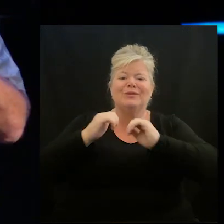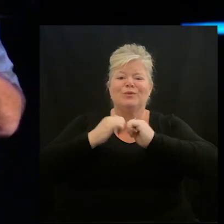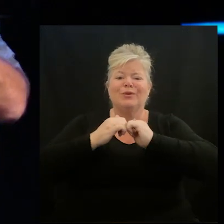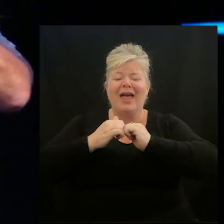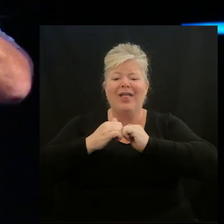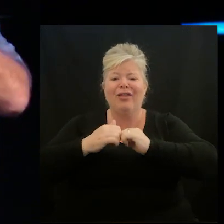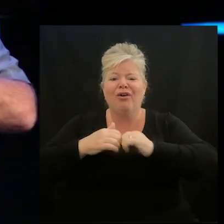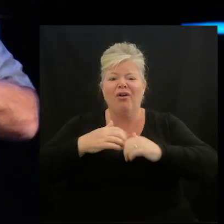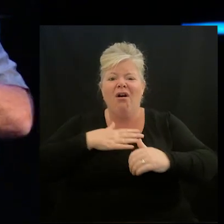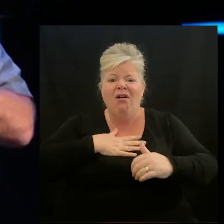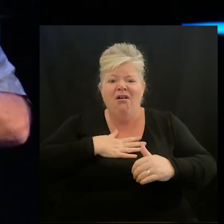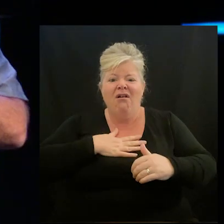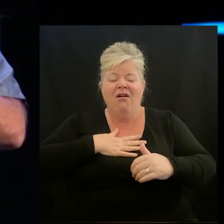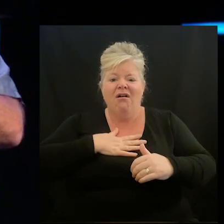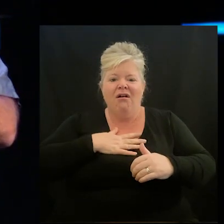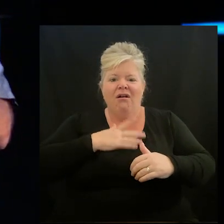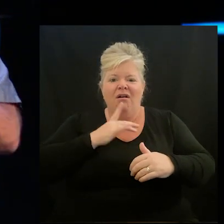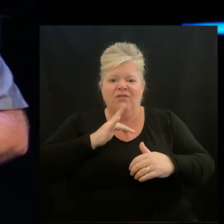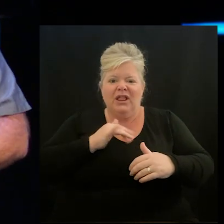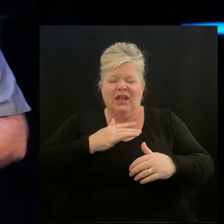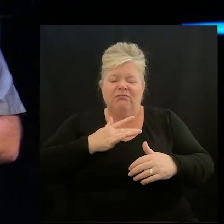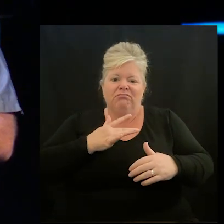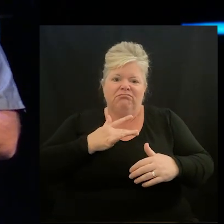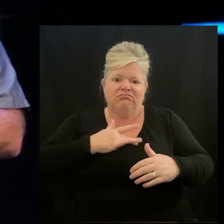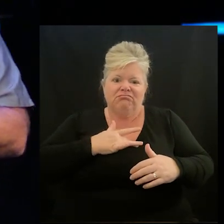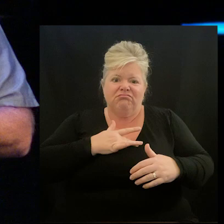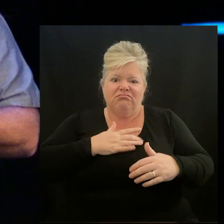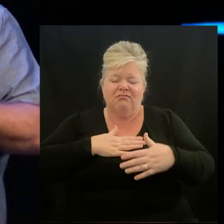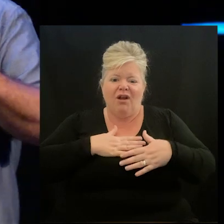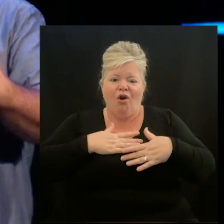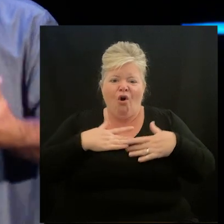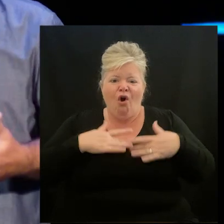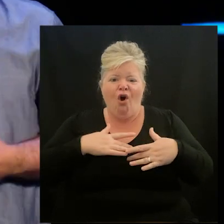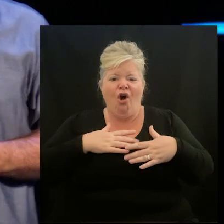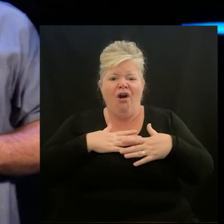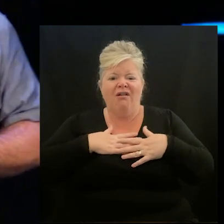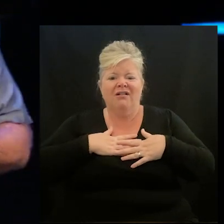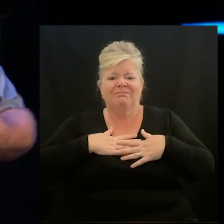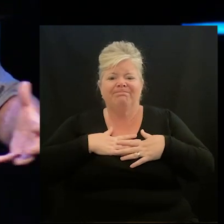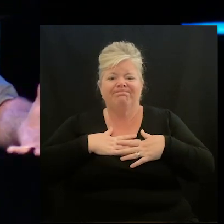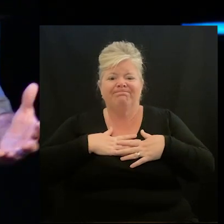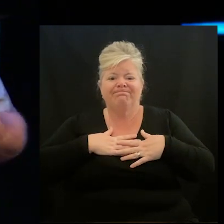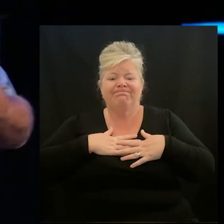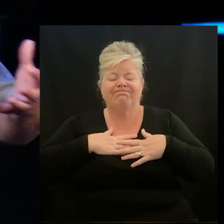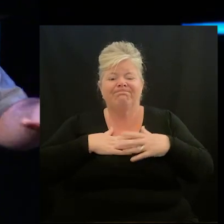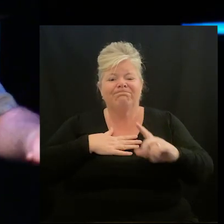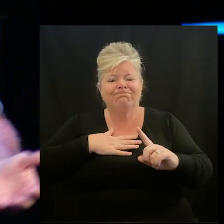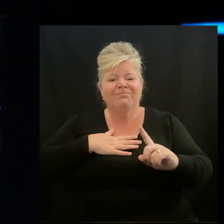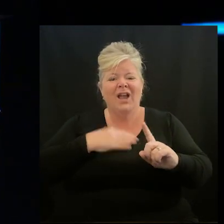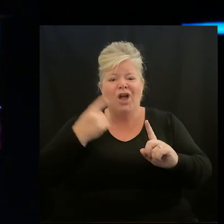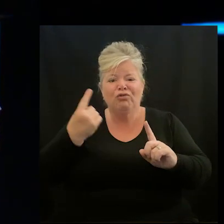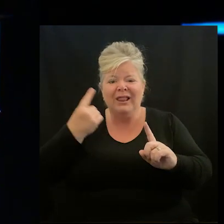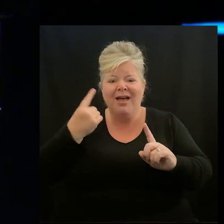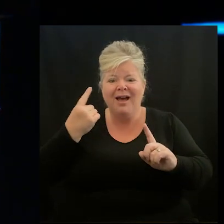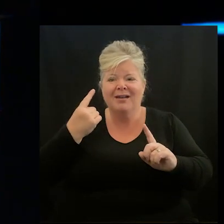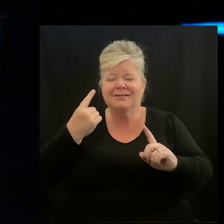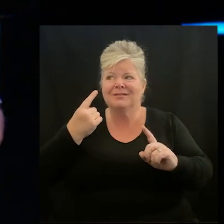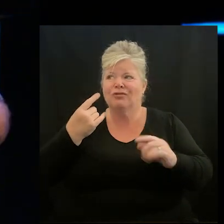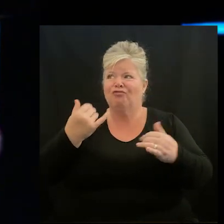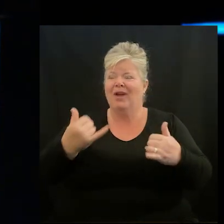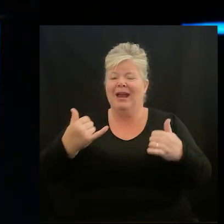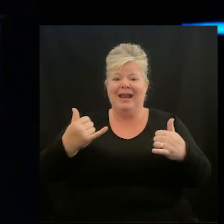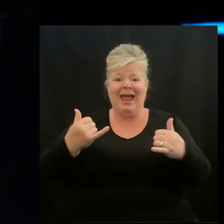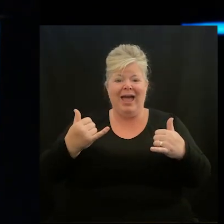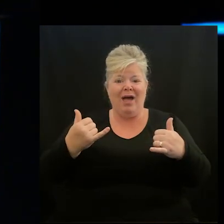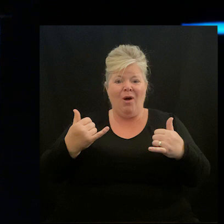used to. It did something inside of my heart. And I realized that, God, in this season that we are in, as